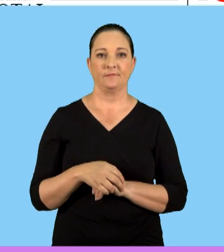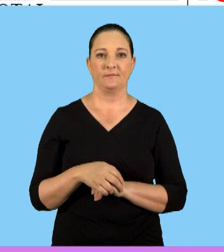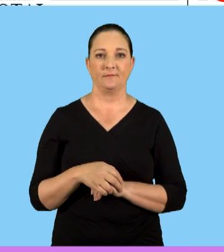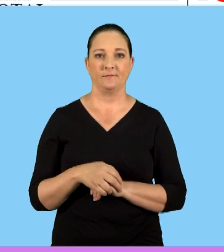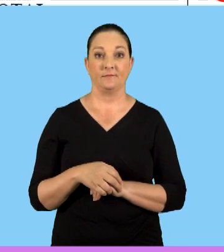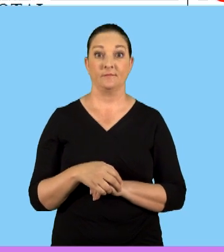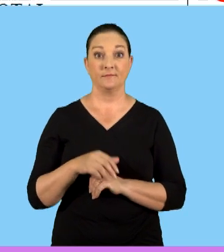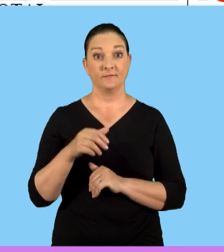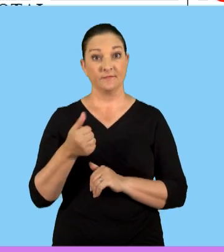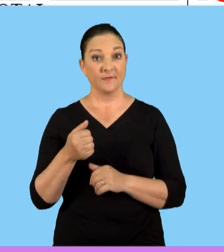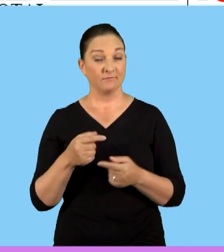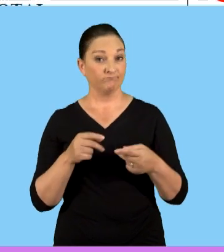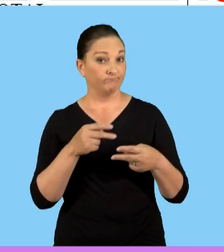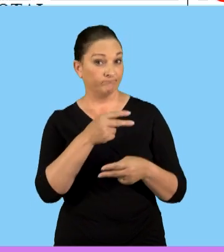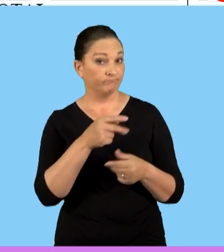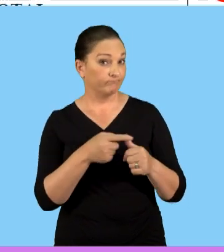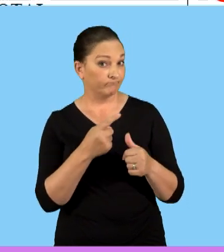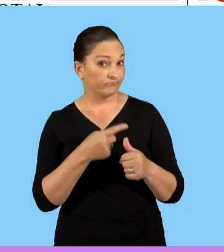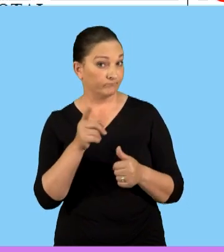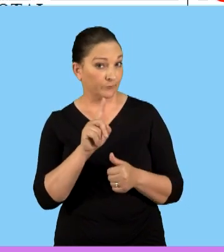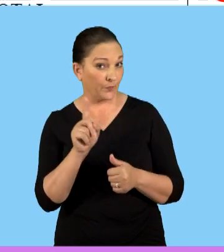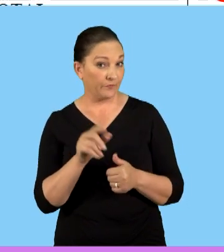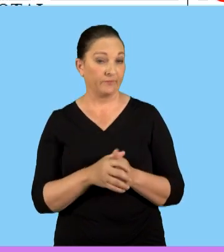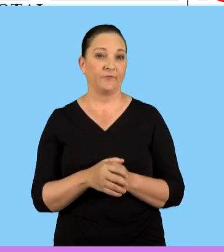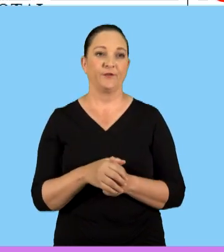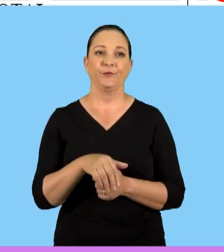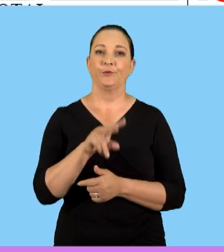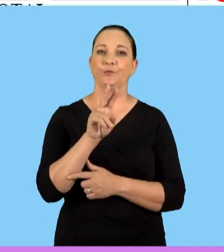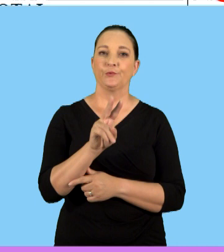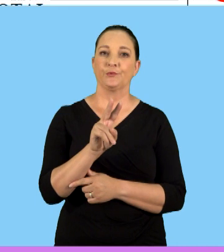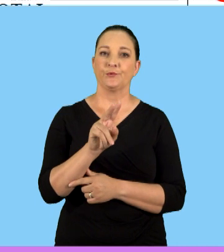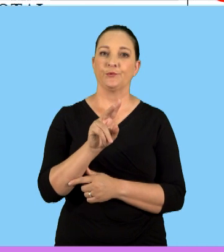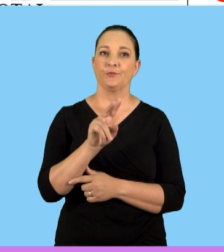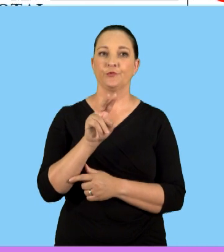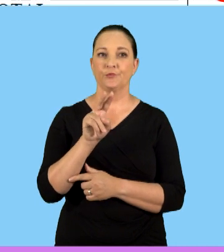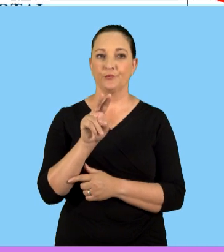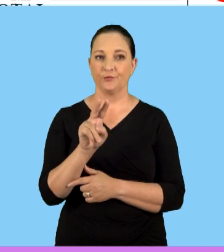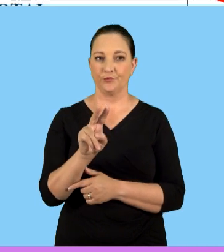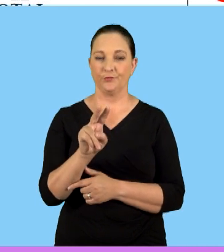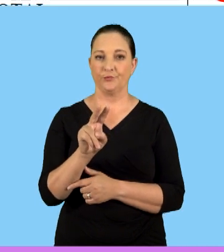we go. And this gives me the answer I need,